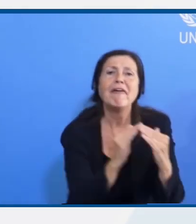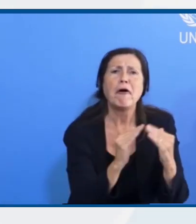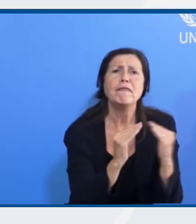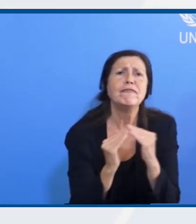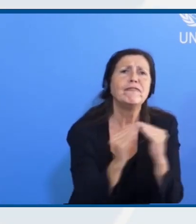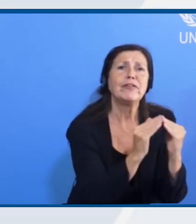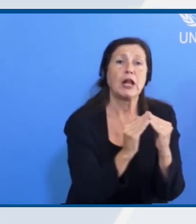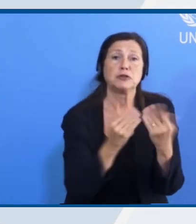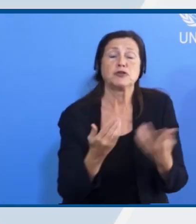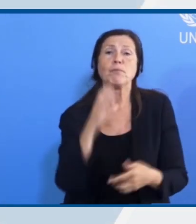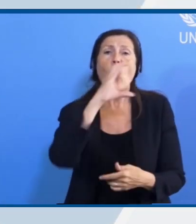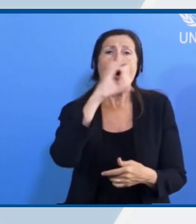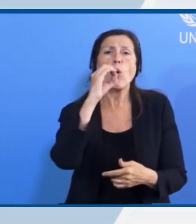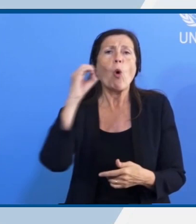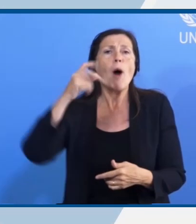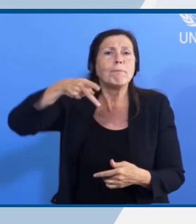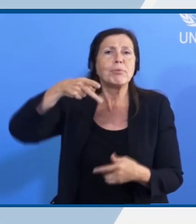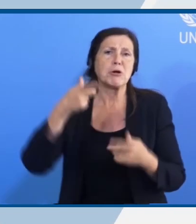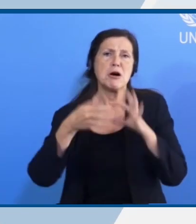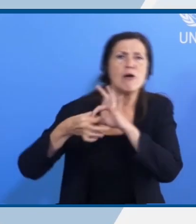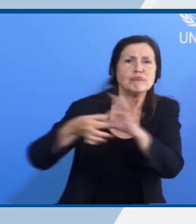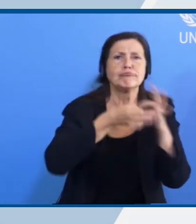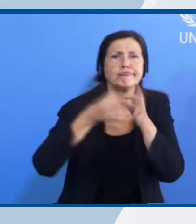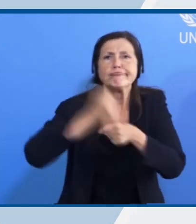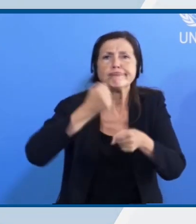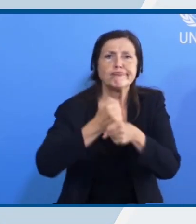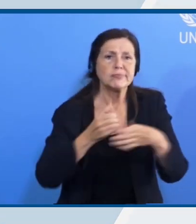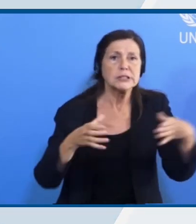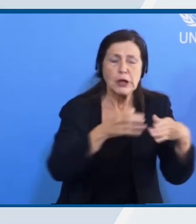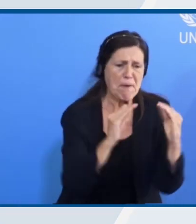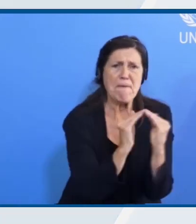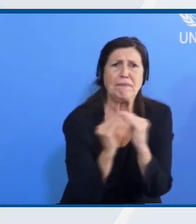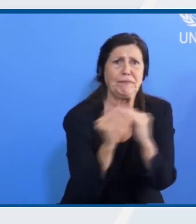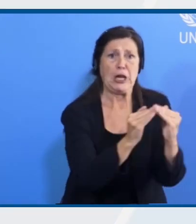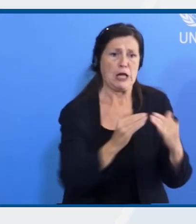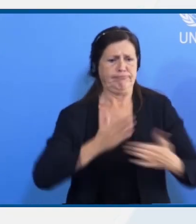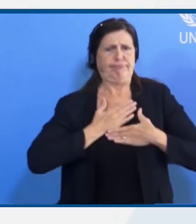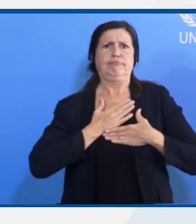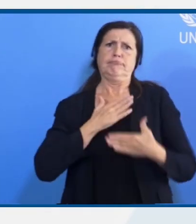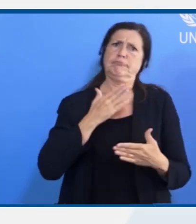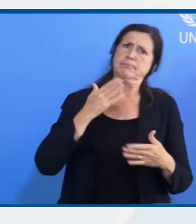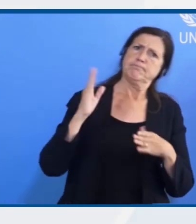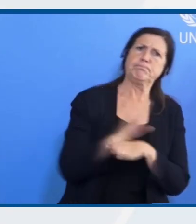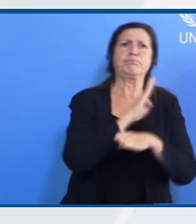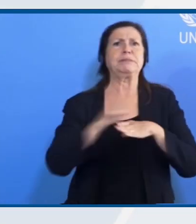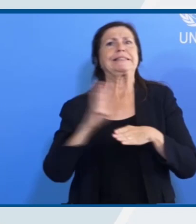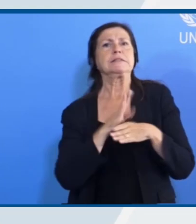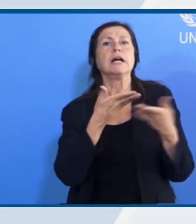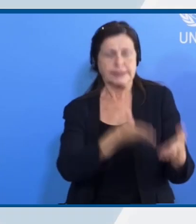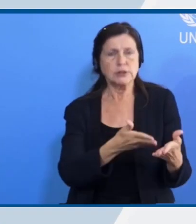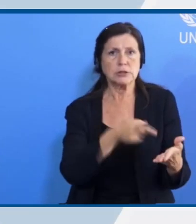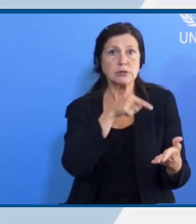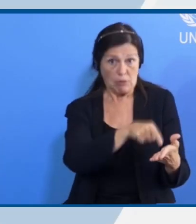there's cooperatives that exist in villages, there are village-owned enterprises that have